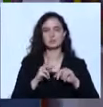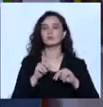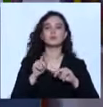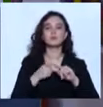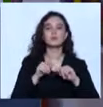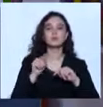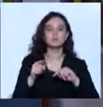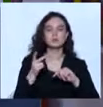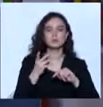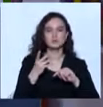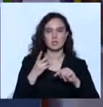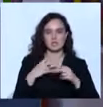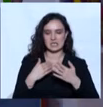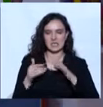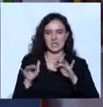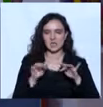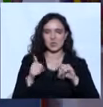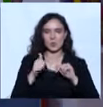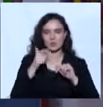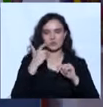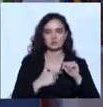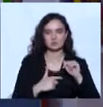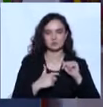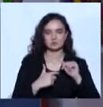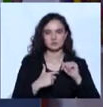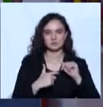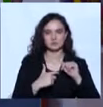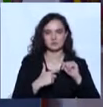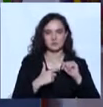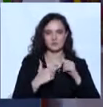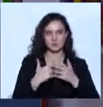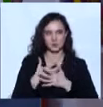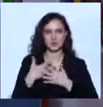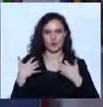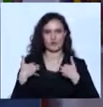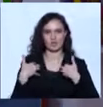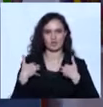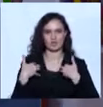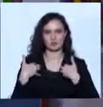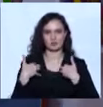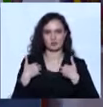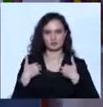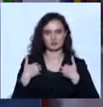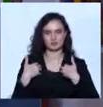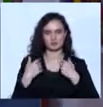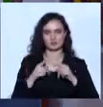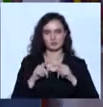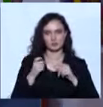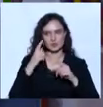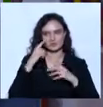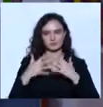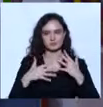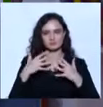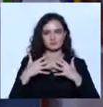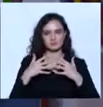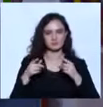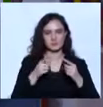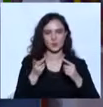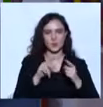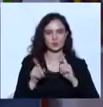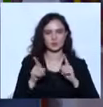must act wild while in the domestic world. So it's a really strange blending of these two worlds.